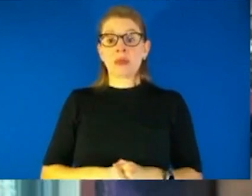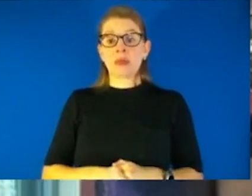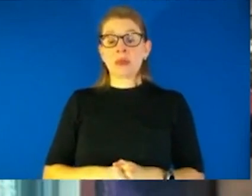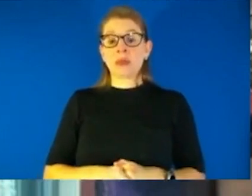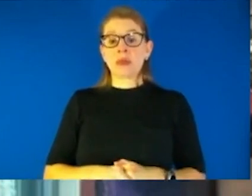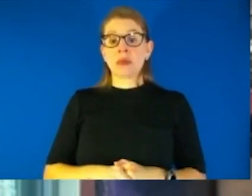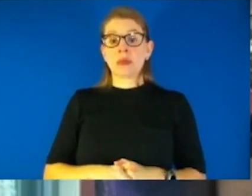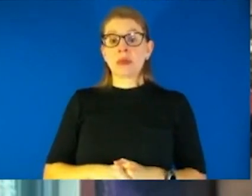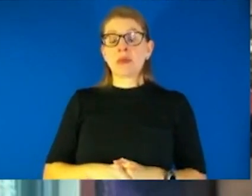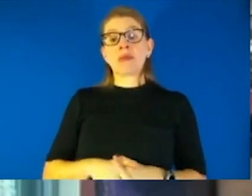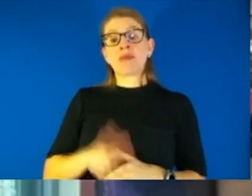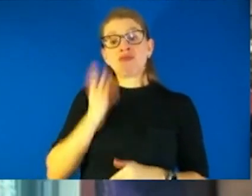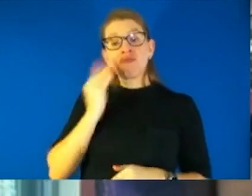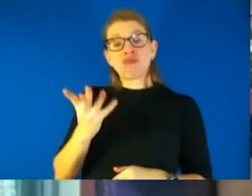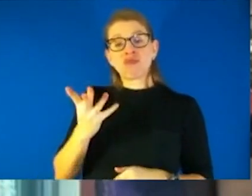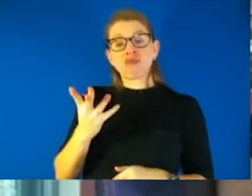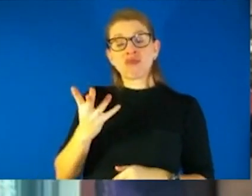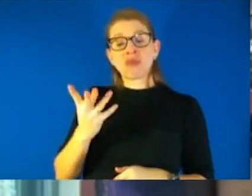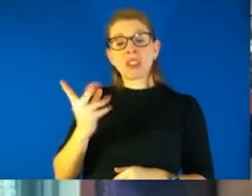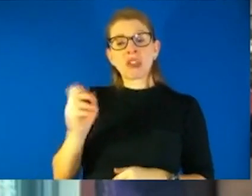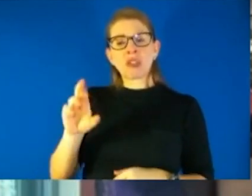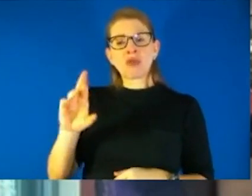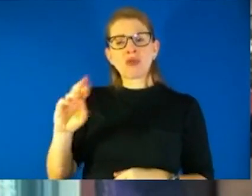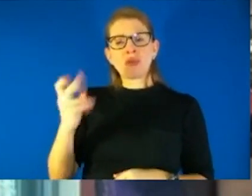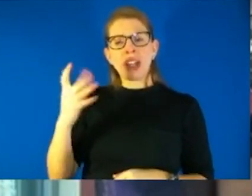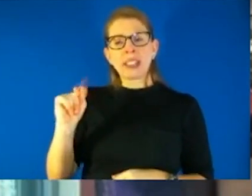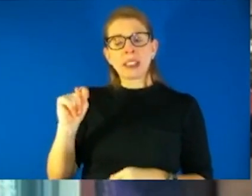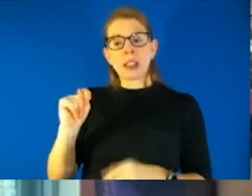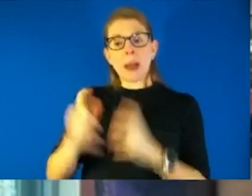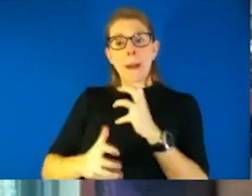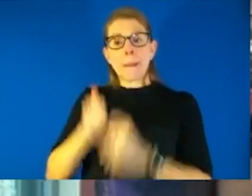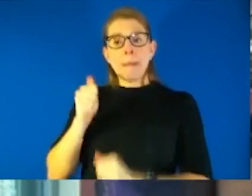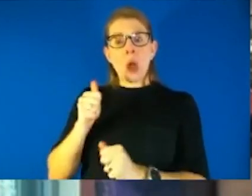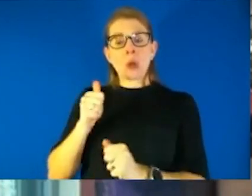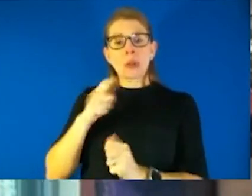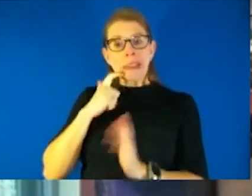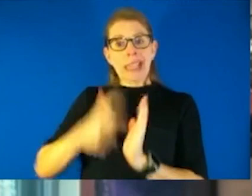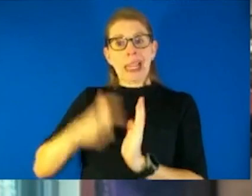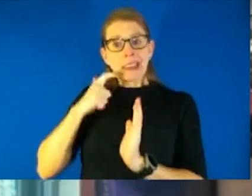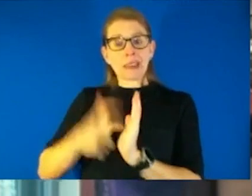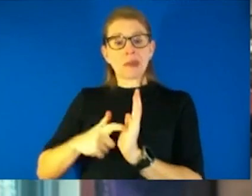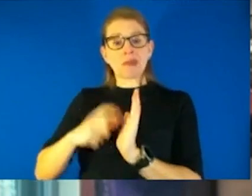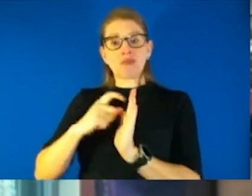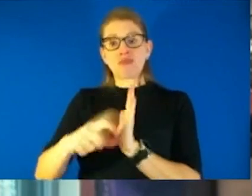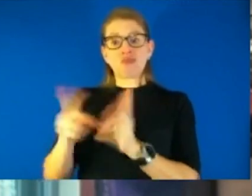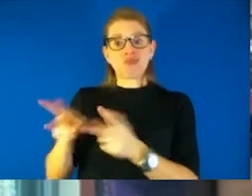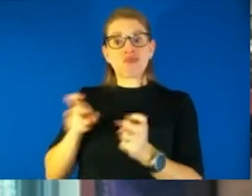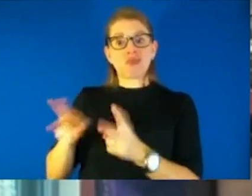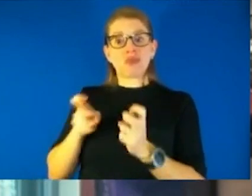but that's been, I think, the most cited manuscript over the last few years in the journal.